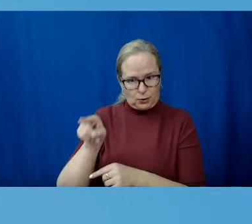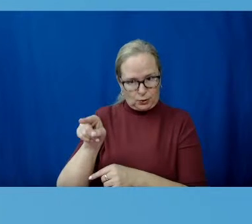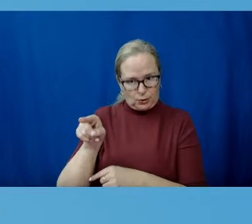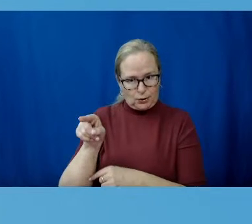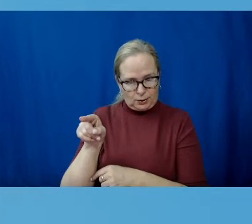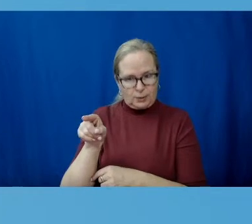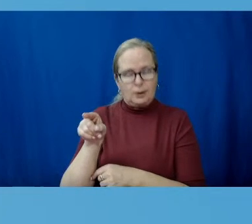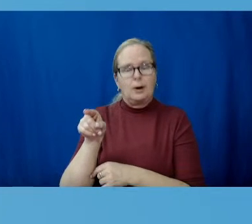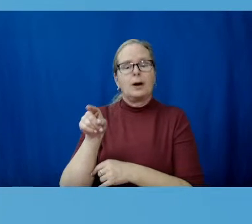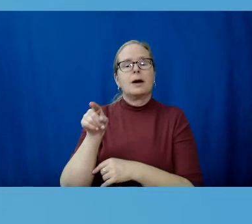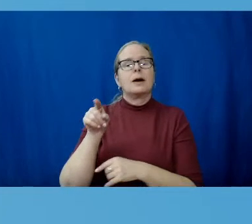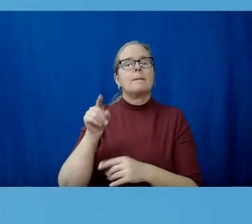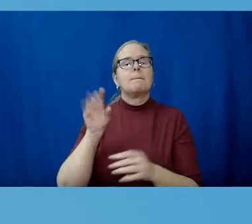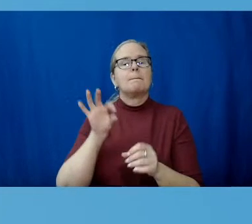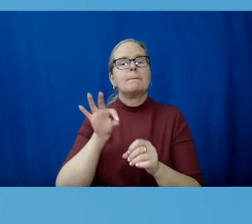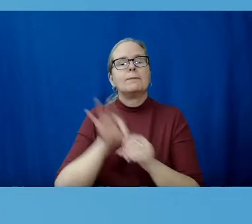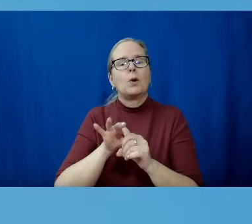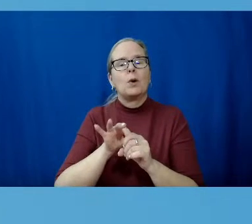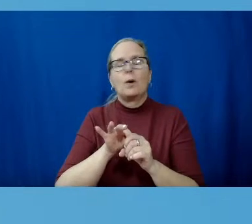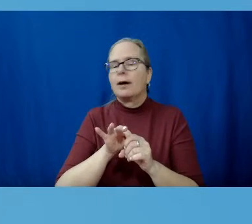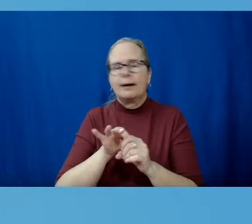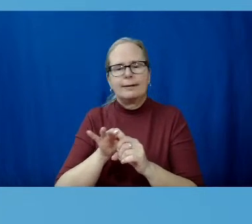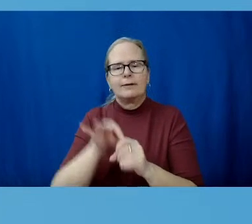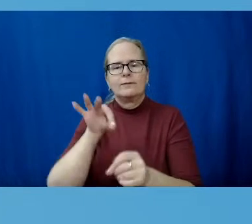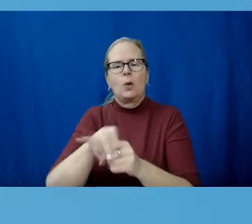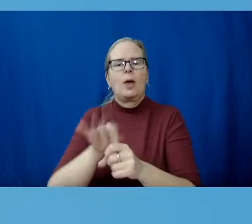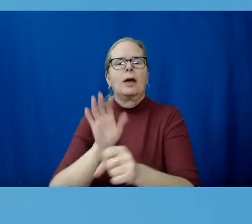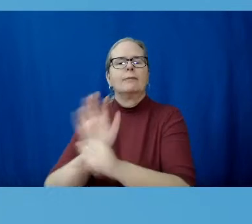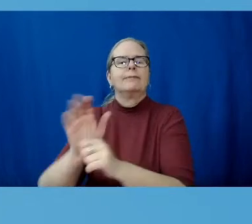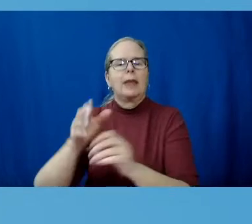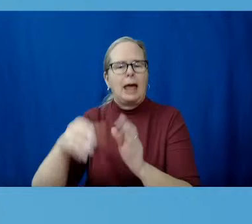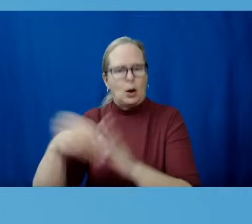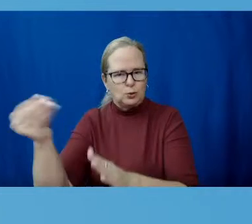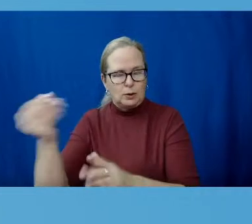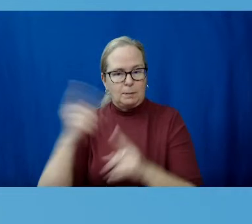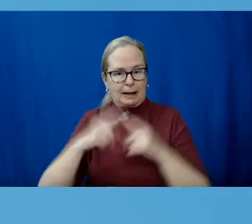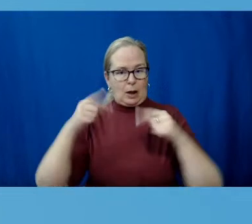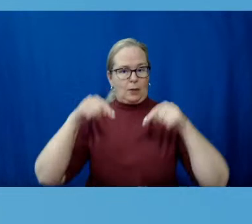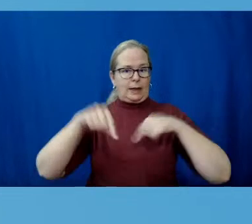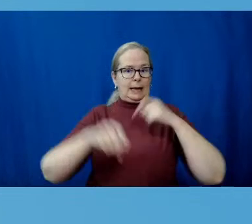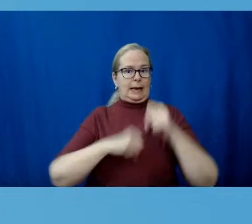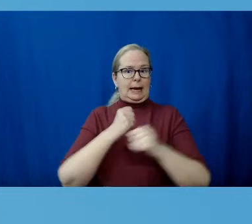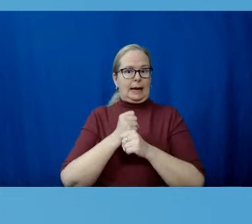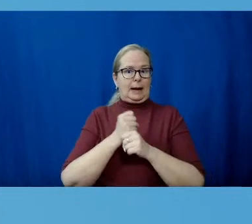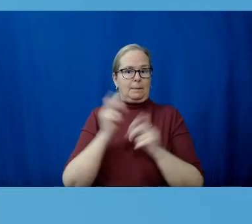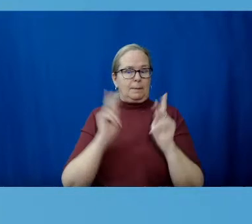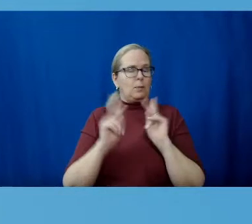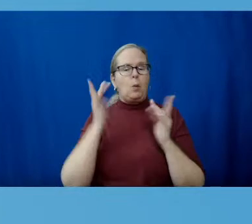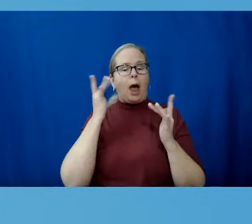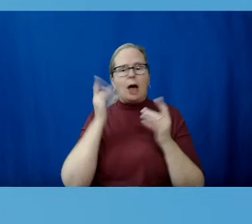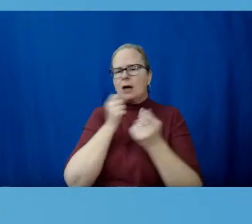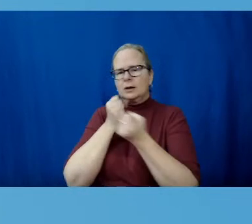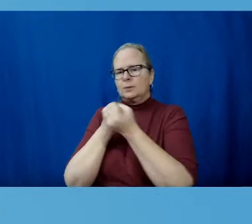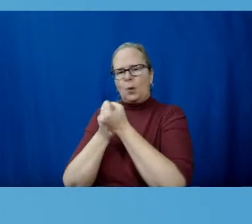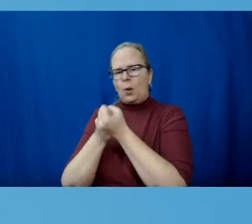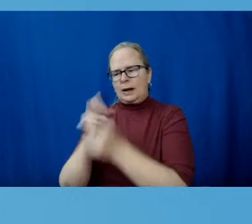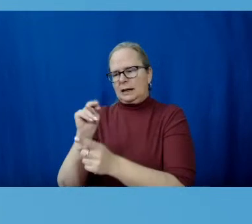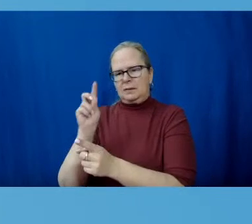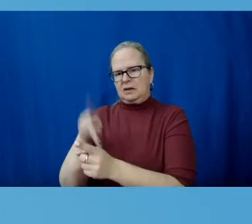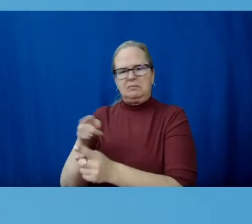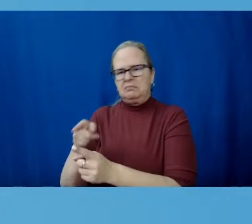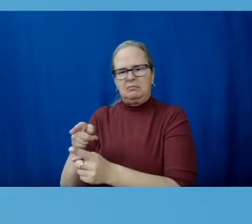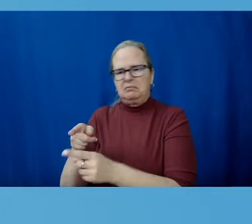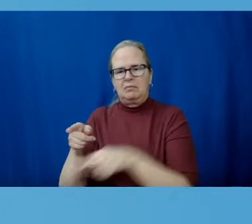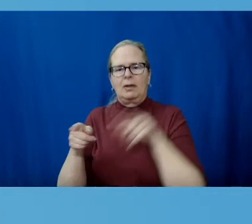party because her poll numbers just plummeted and fundraising dried up. If we